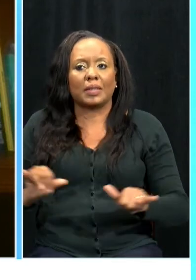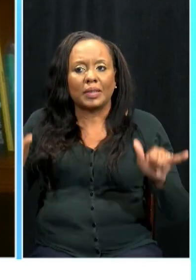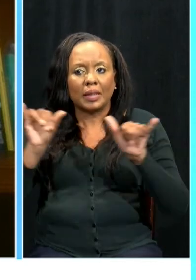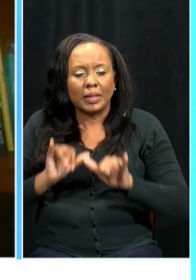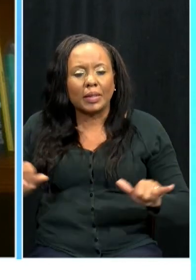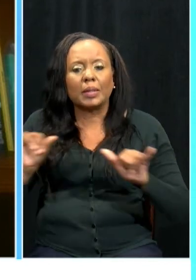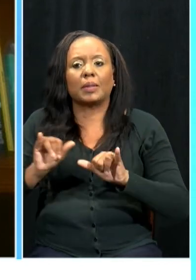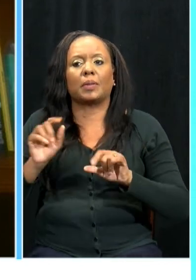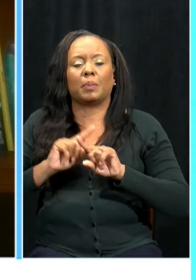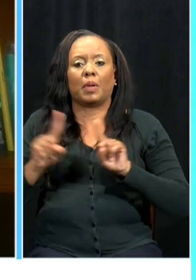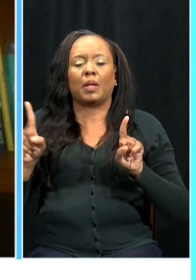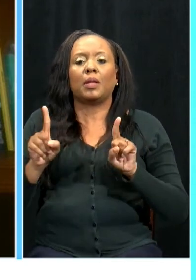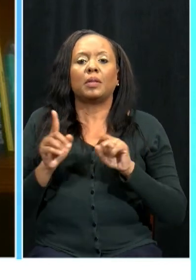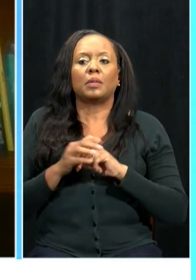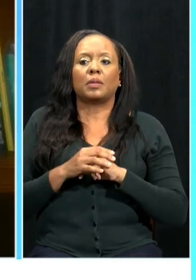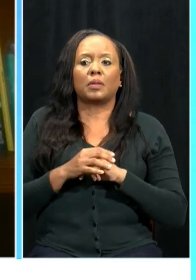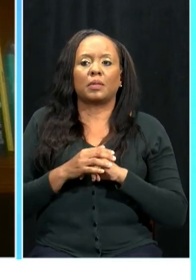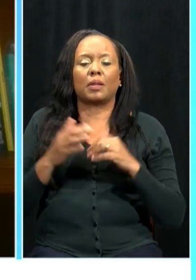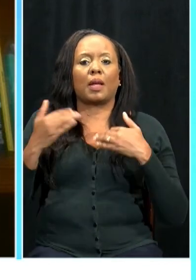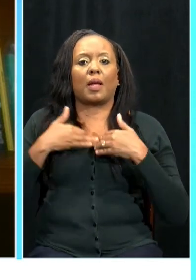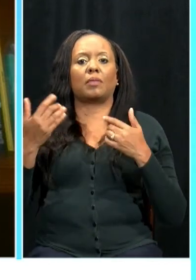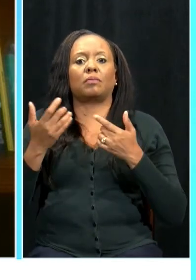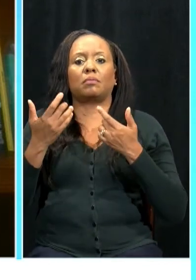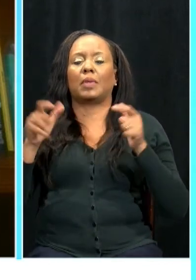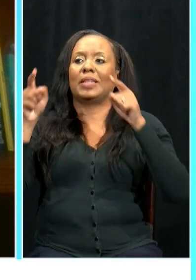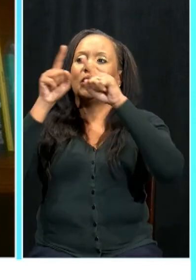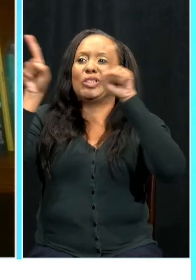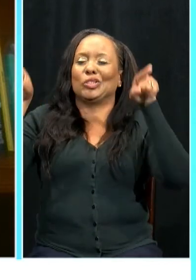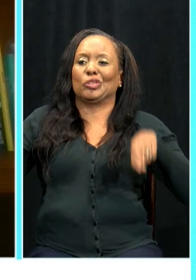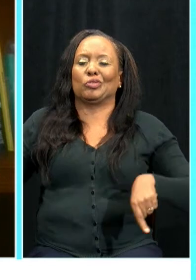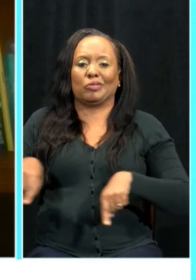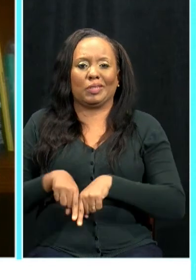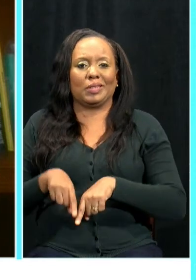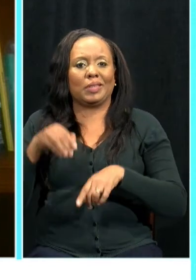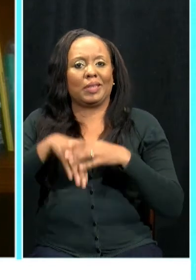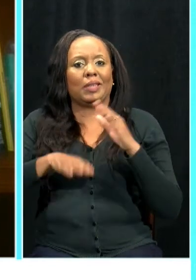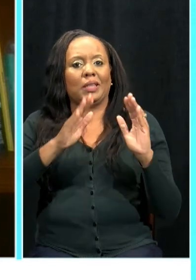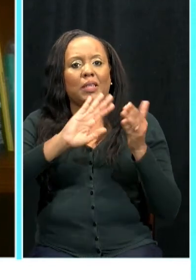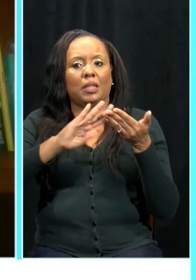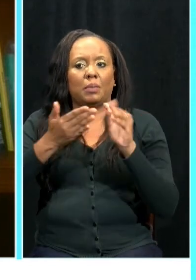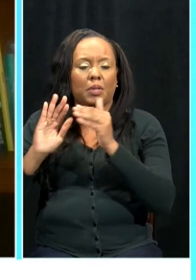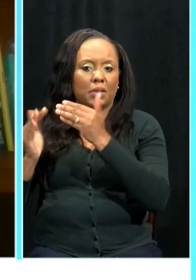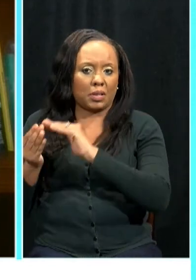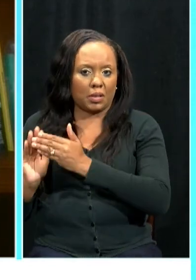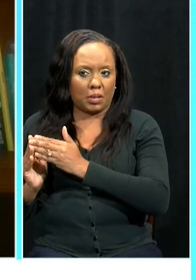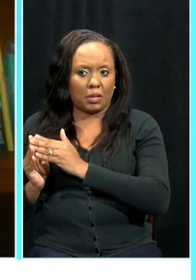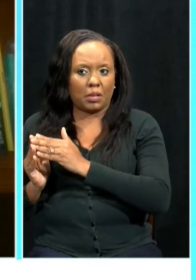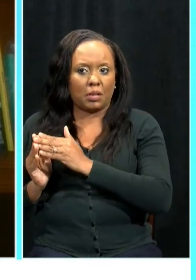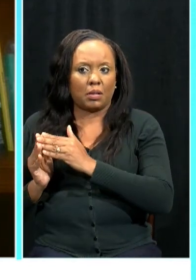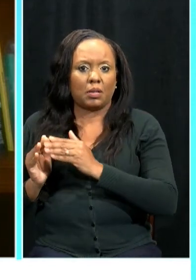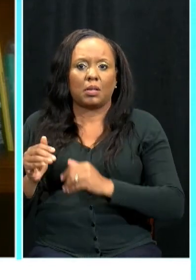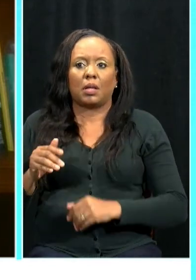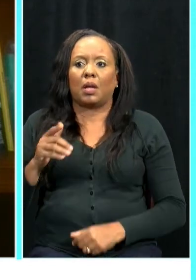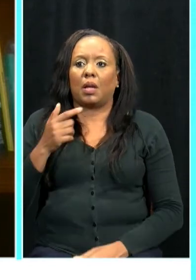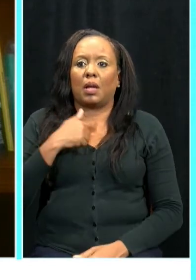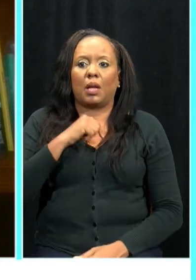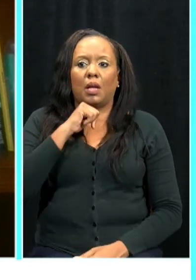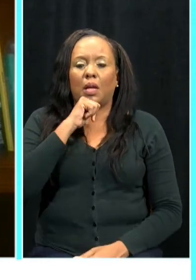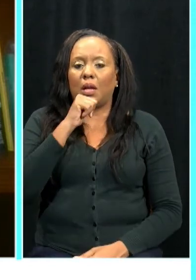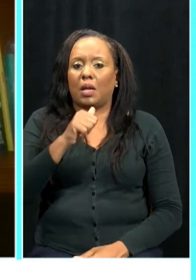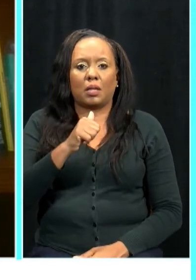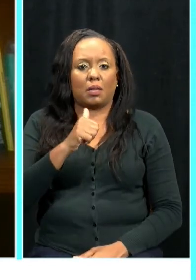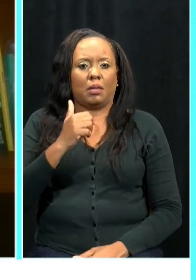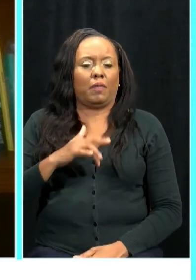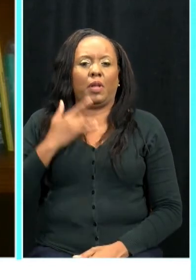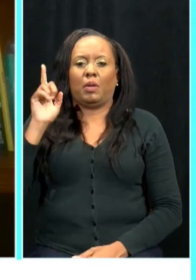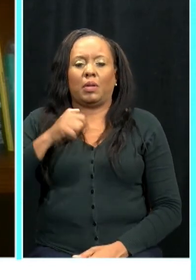also with screens in various communities. I think Barbados would be well advised to avoid the large mass